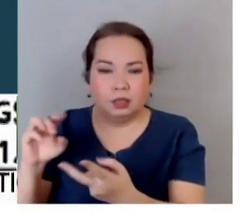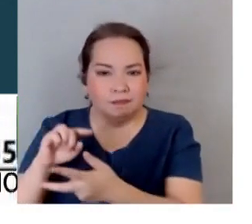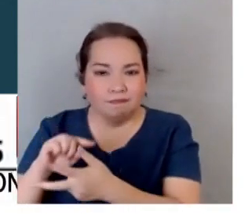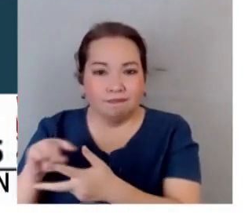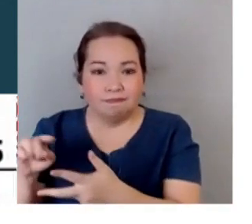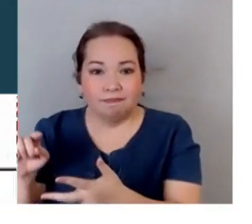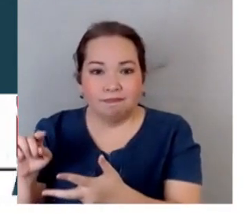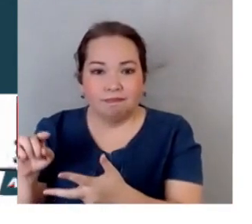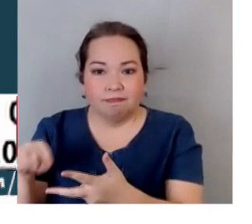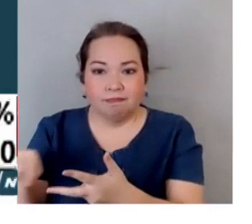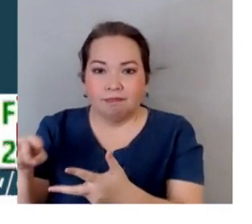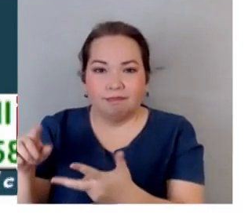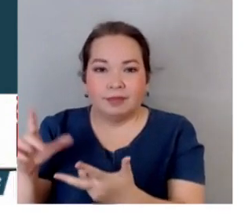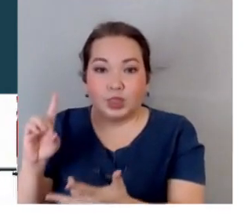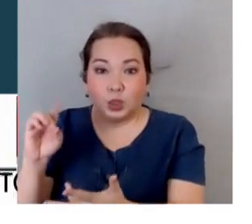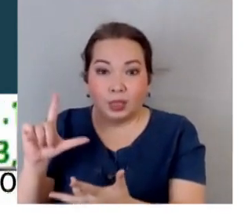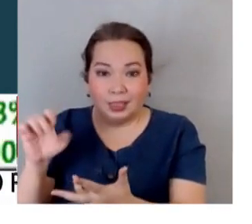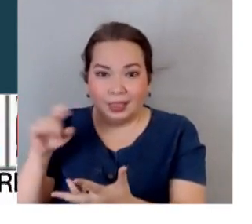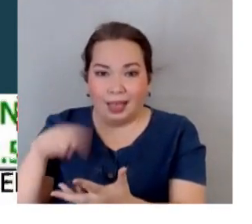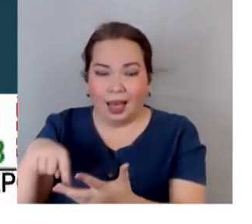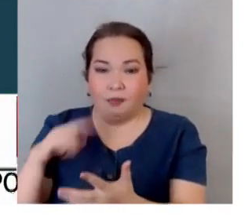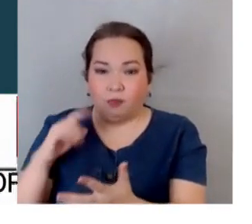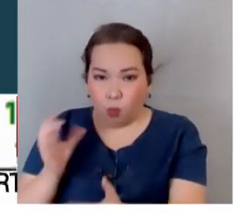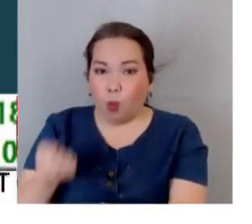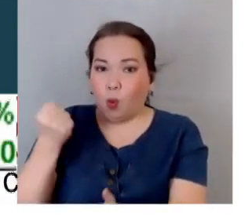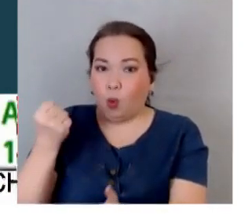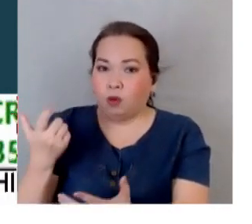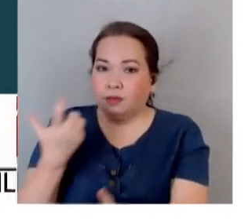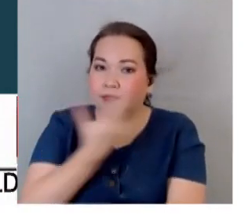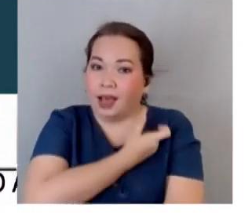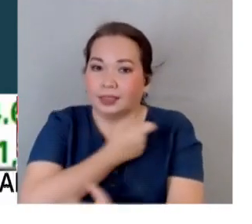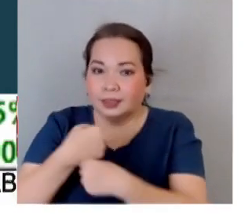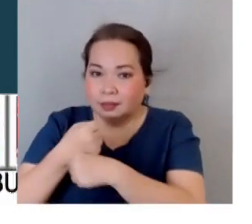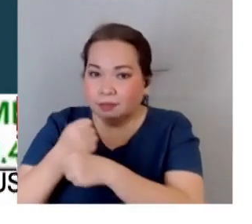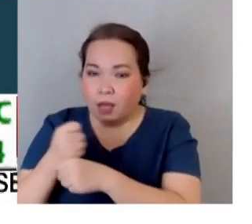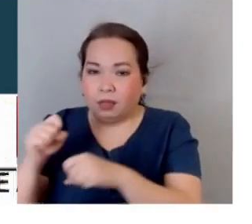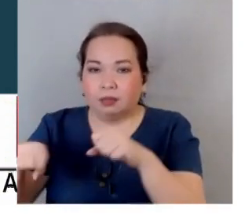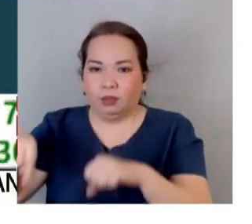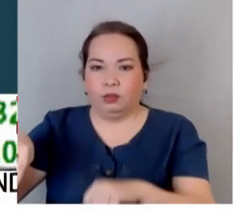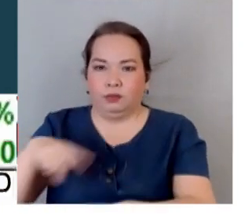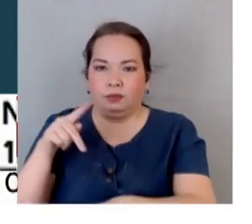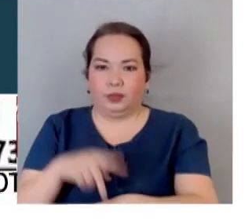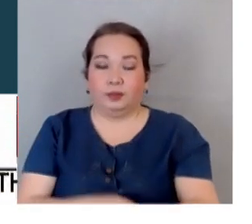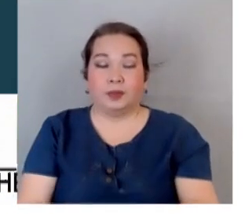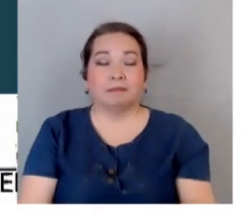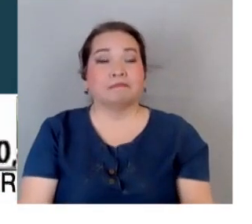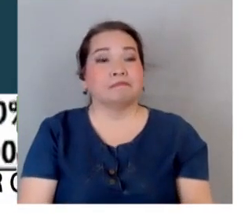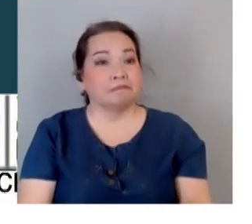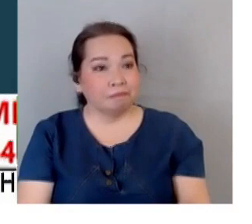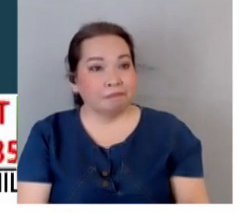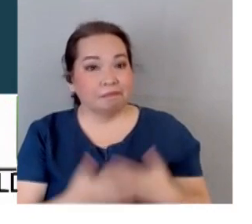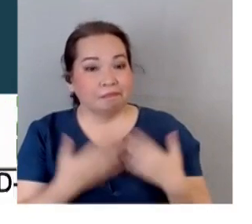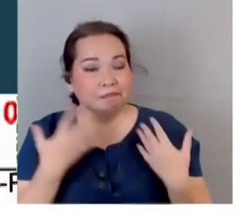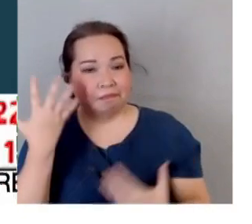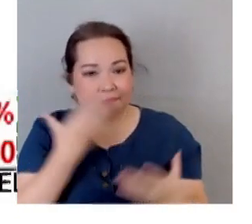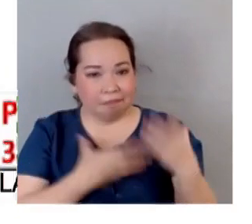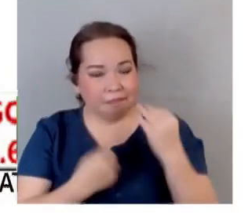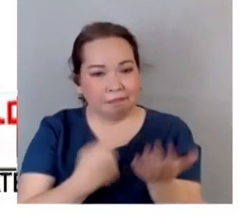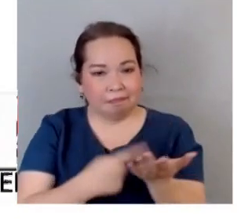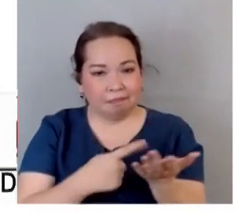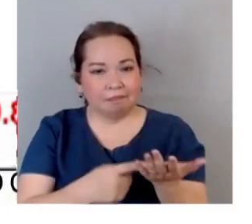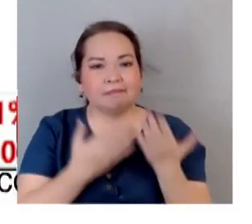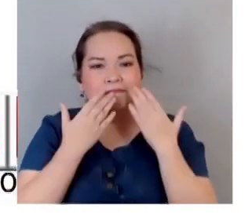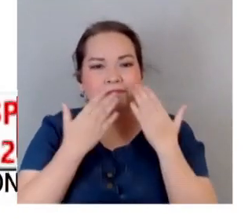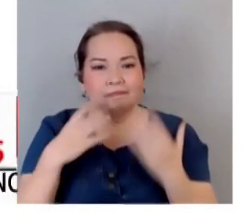can have our own vaccine facility in this country. Okay, interesting discussion we had today. Thank you so much, Congressman